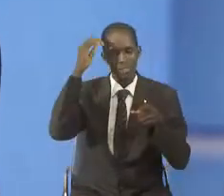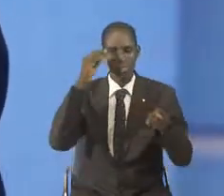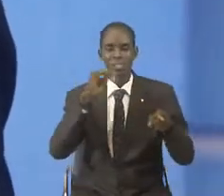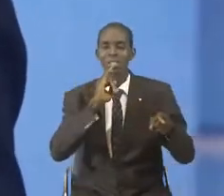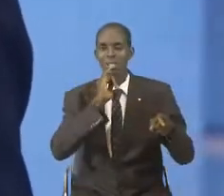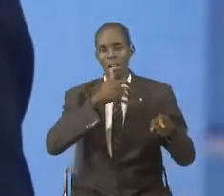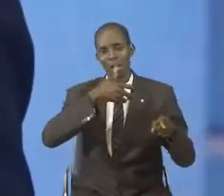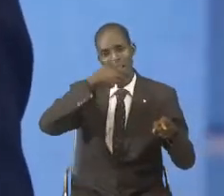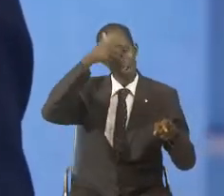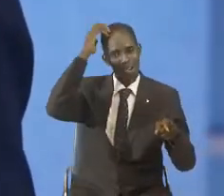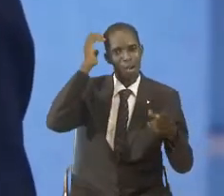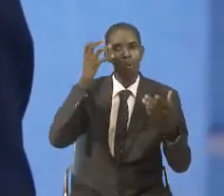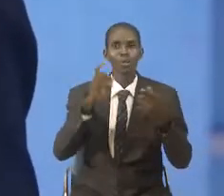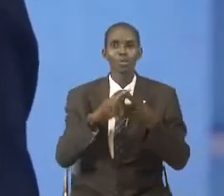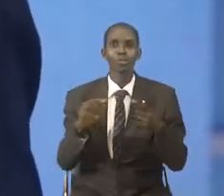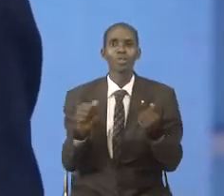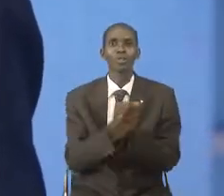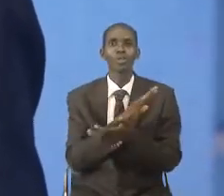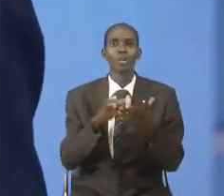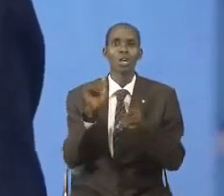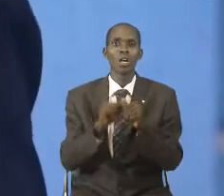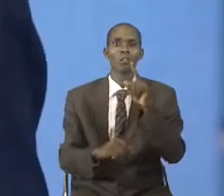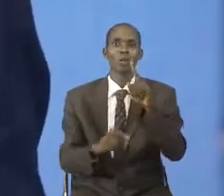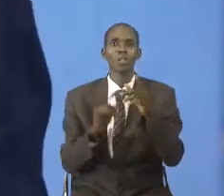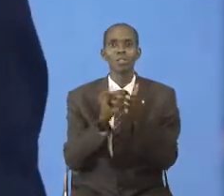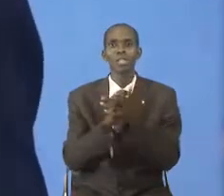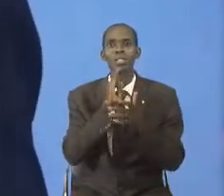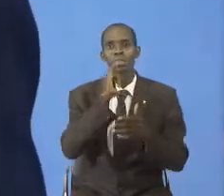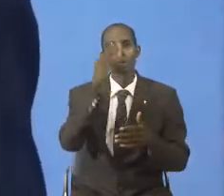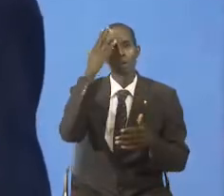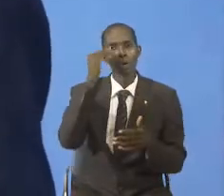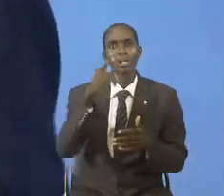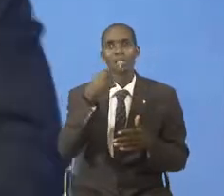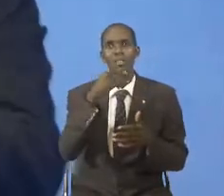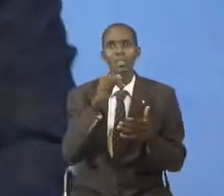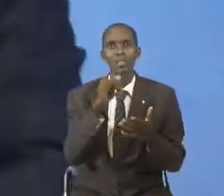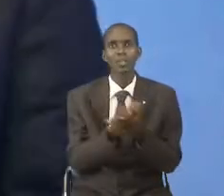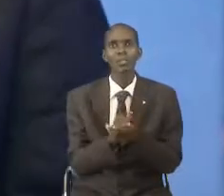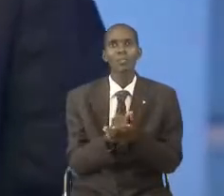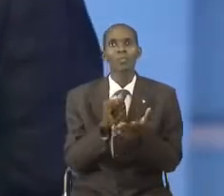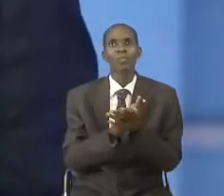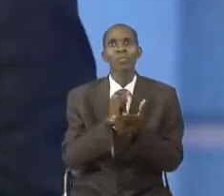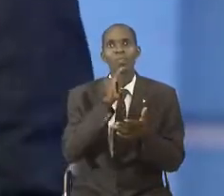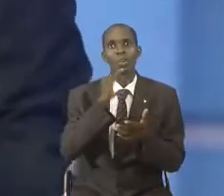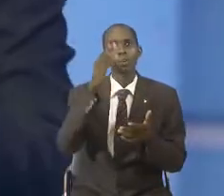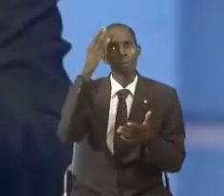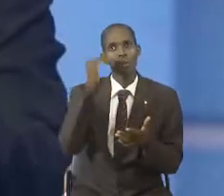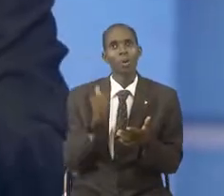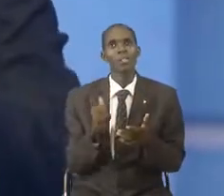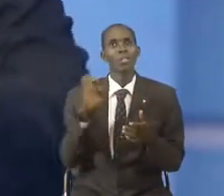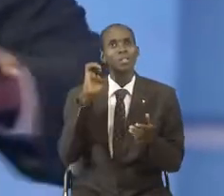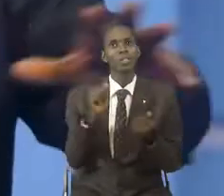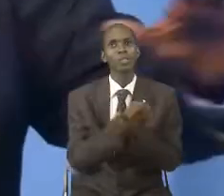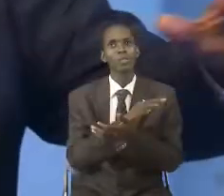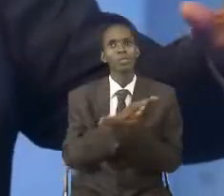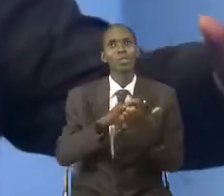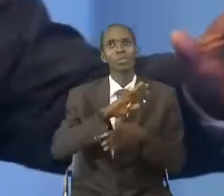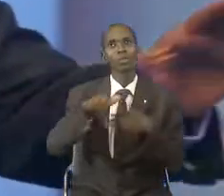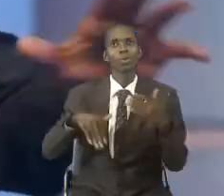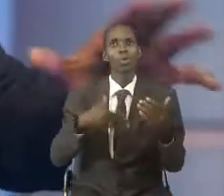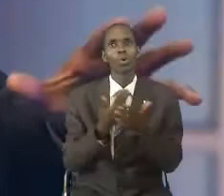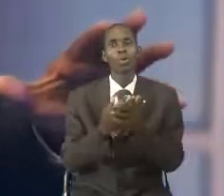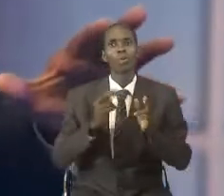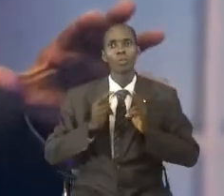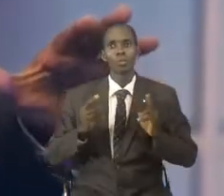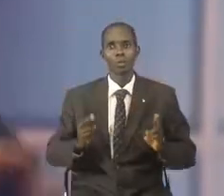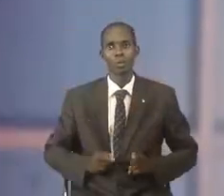the power of this lion. He's angry and he's want to destroy everyone. That's why he said, before he destroys